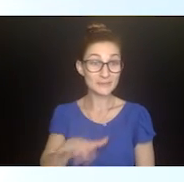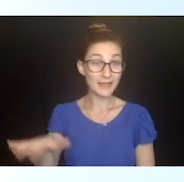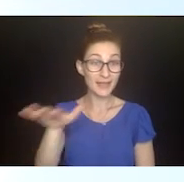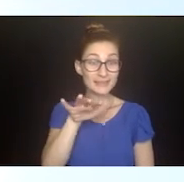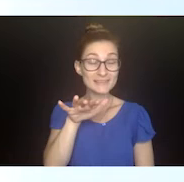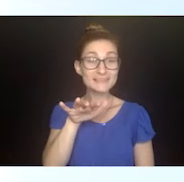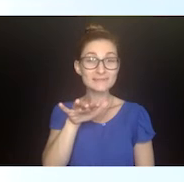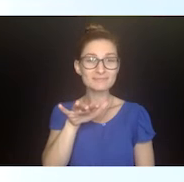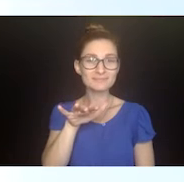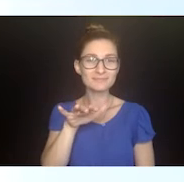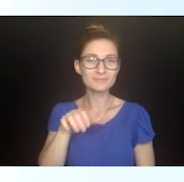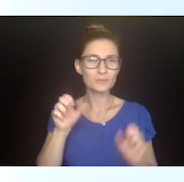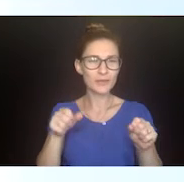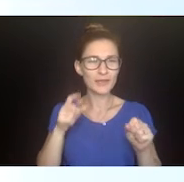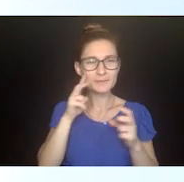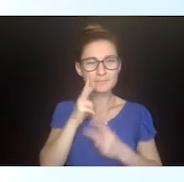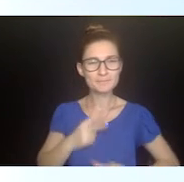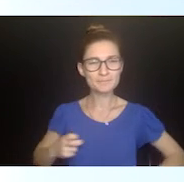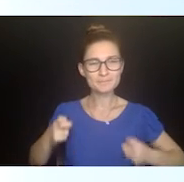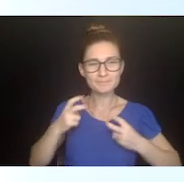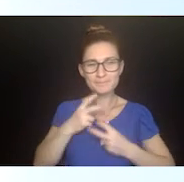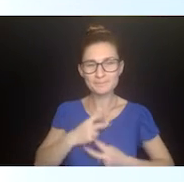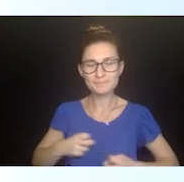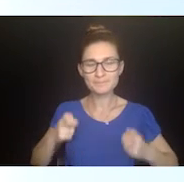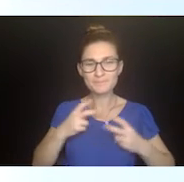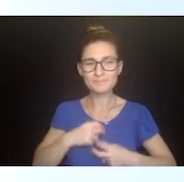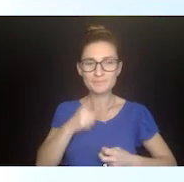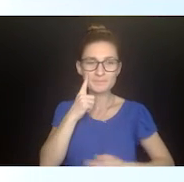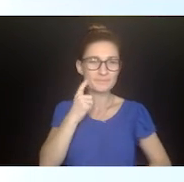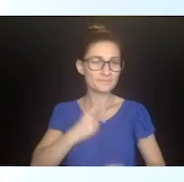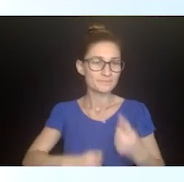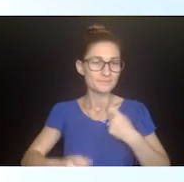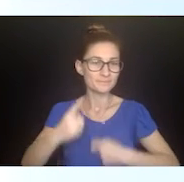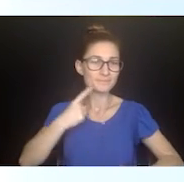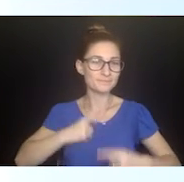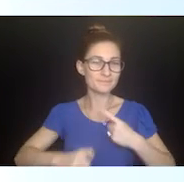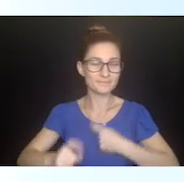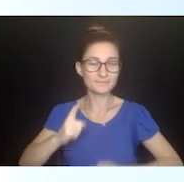that we can ask ourselves questions like